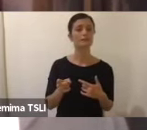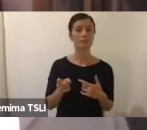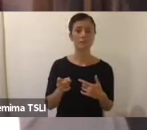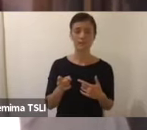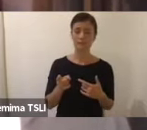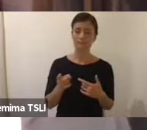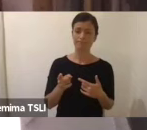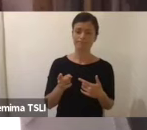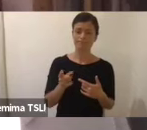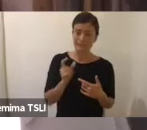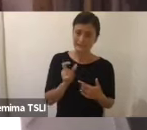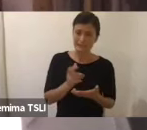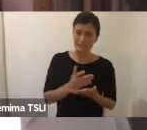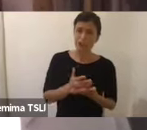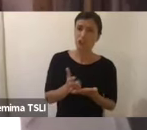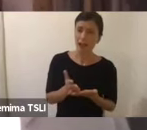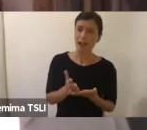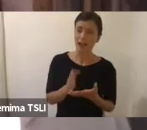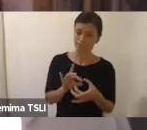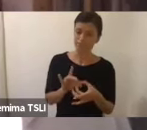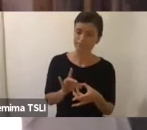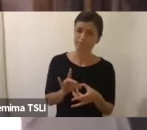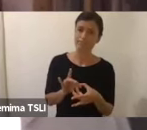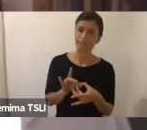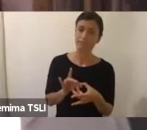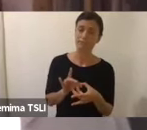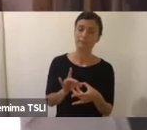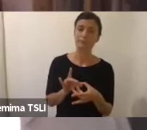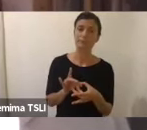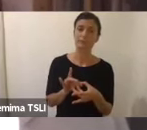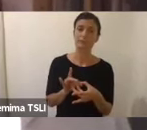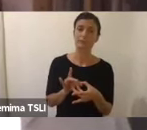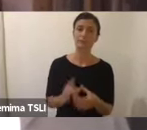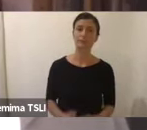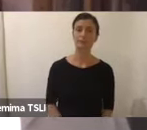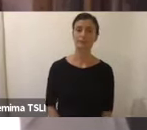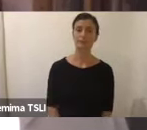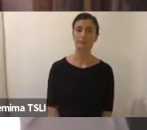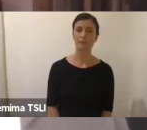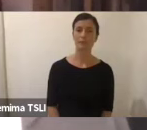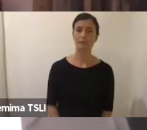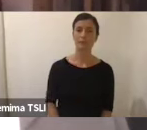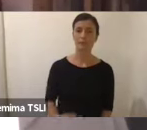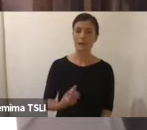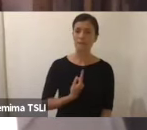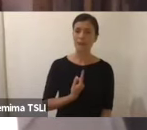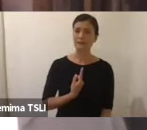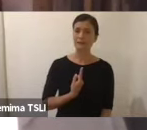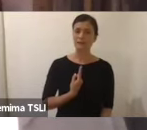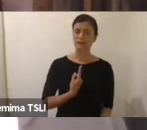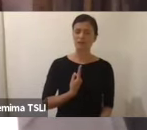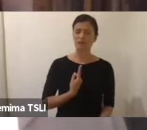in it and i i want to say that uh i deeply regret that this happens in our world